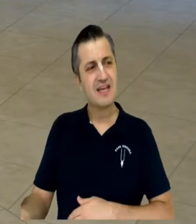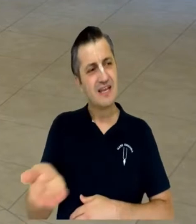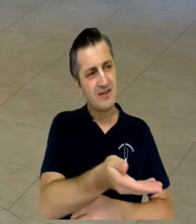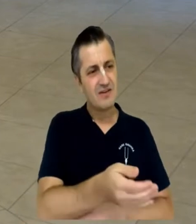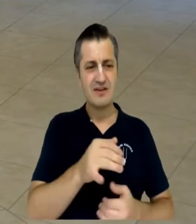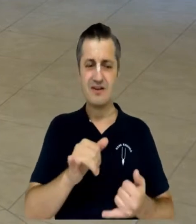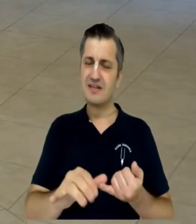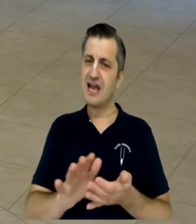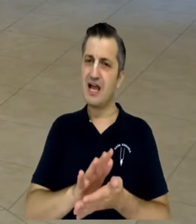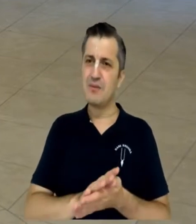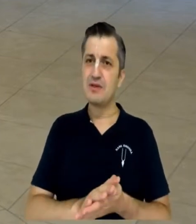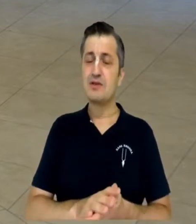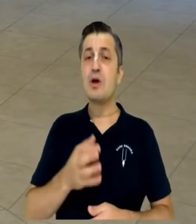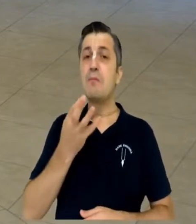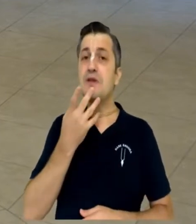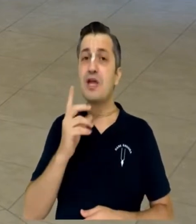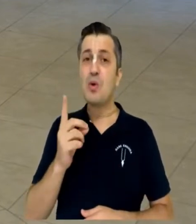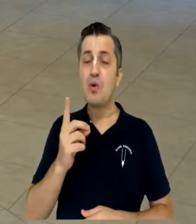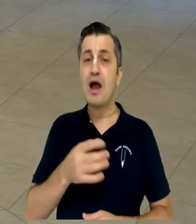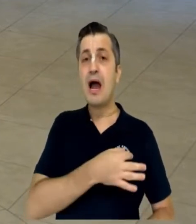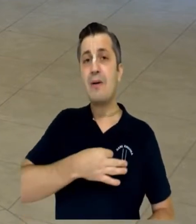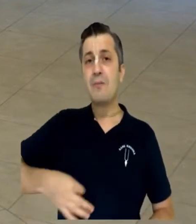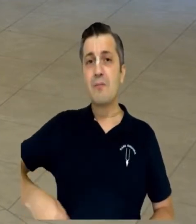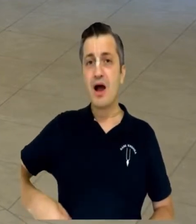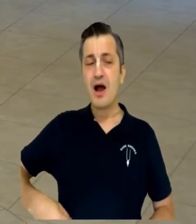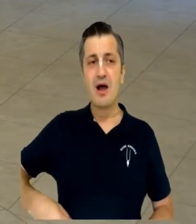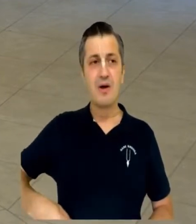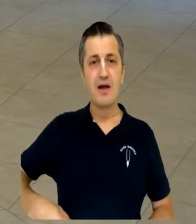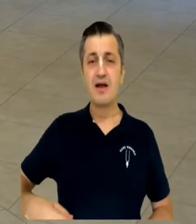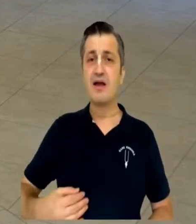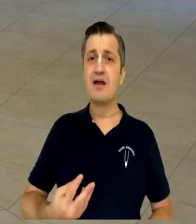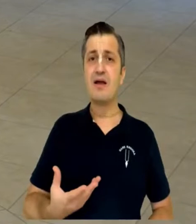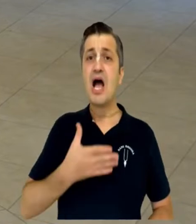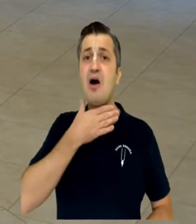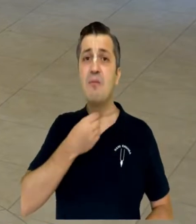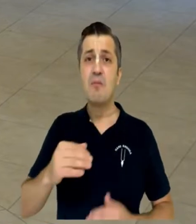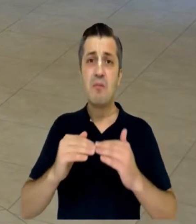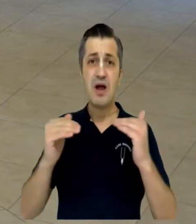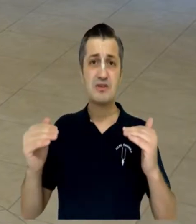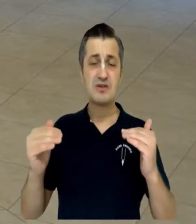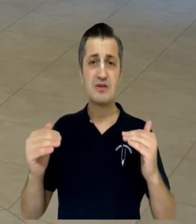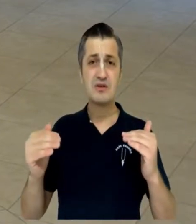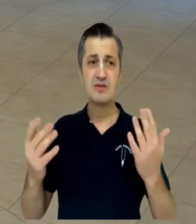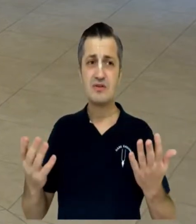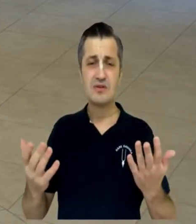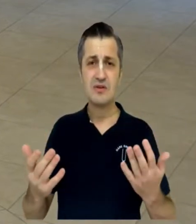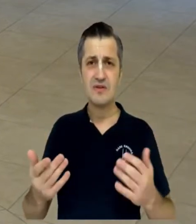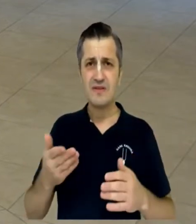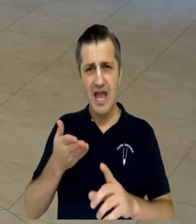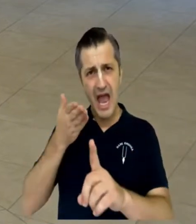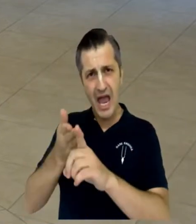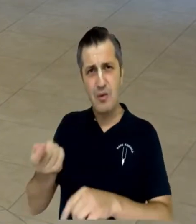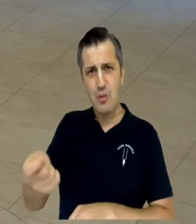mistake against Krishna? Like, in what way did they? They were in ignorance, right? That's why they didn't realize that